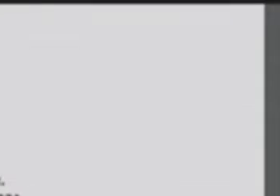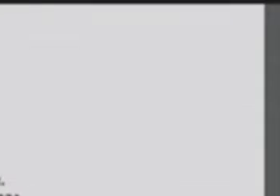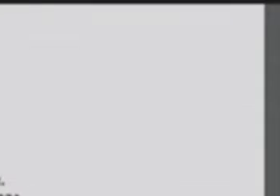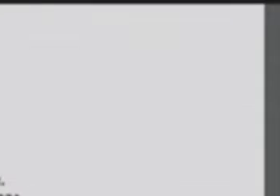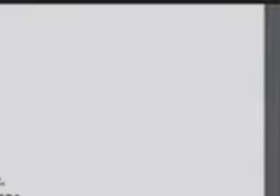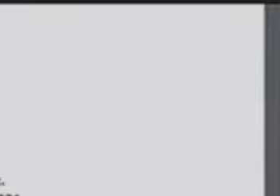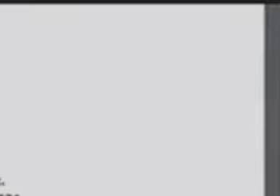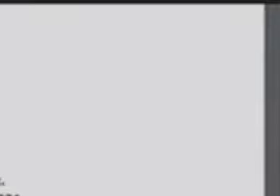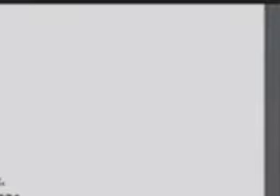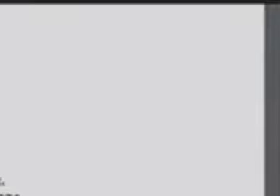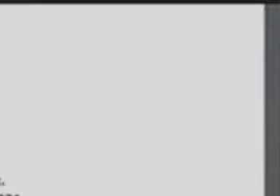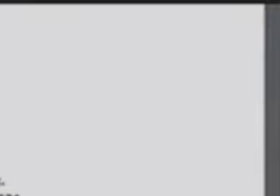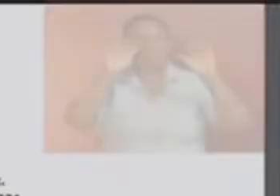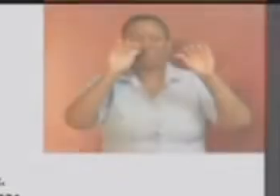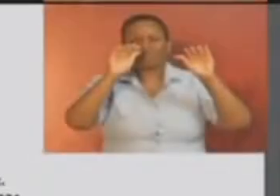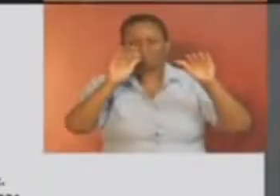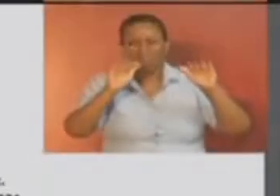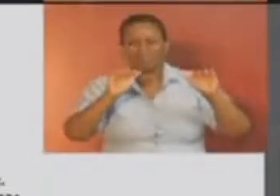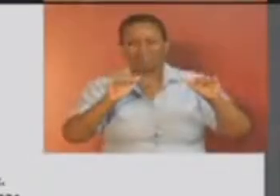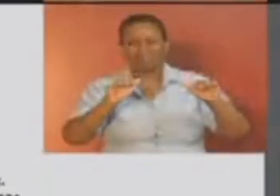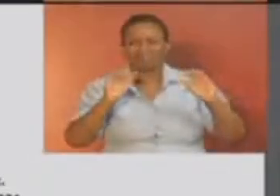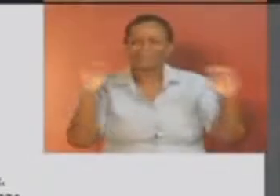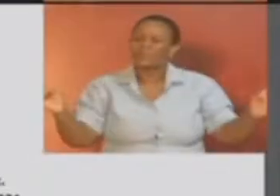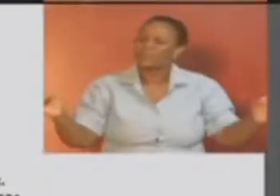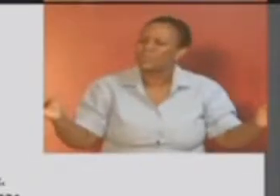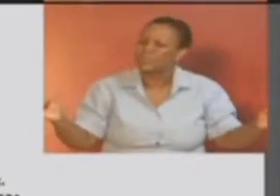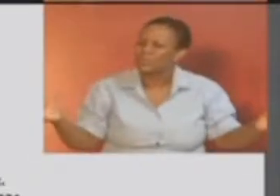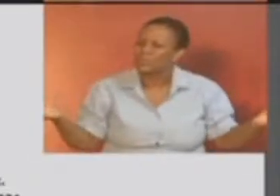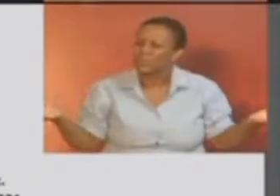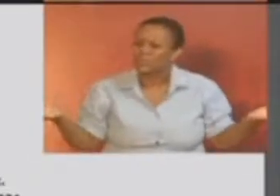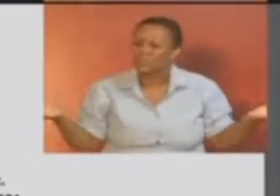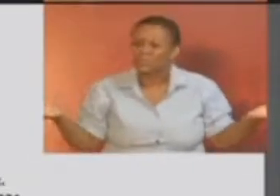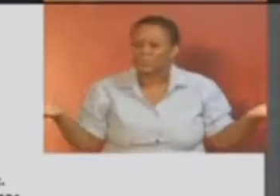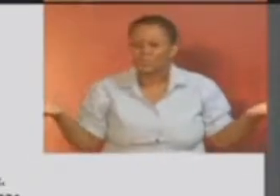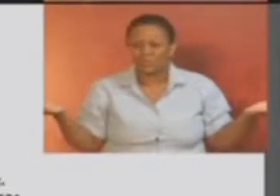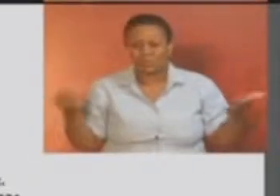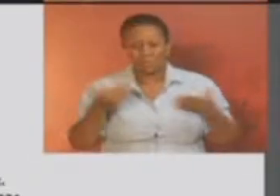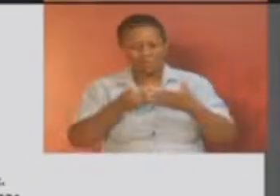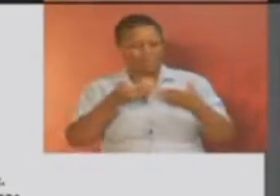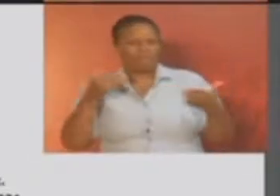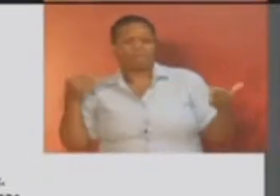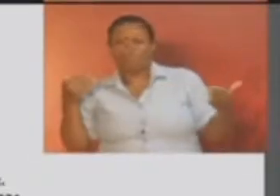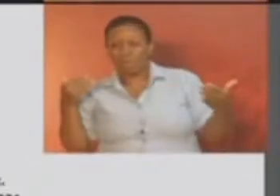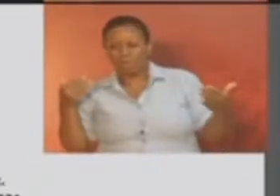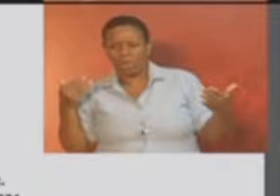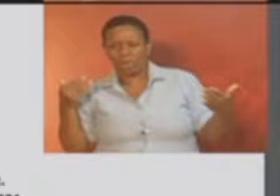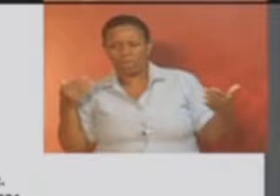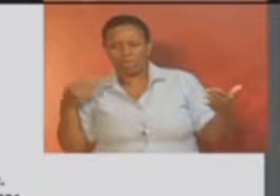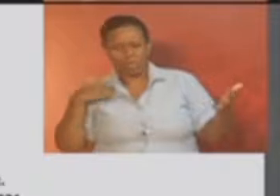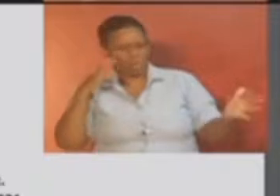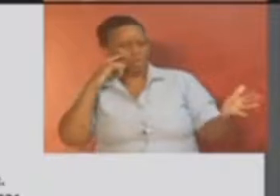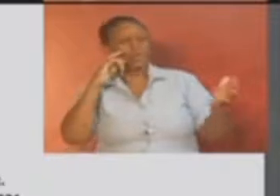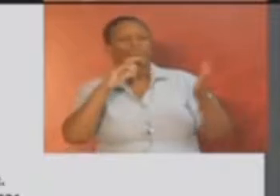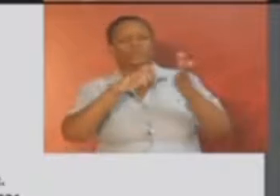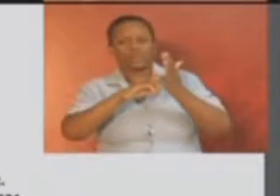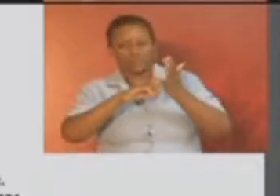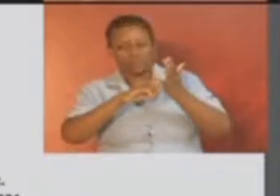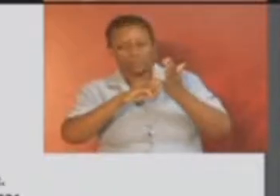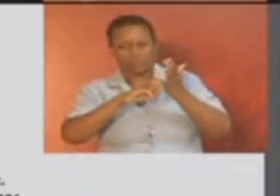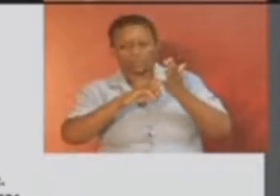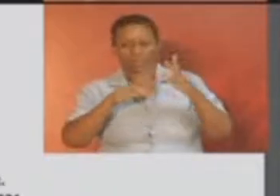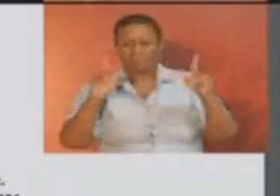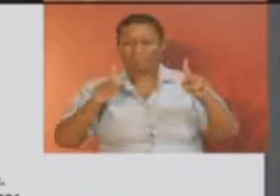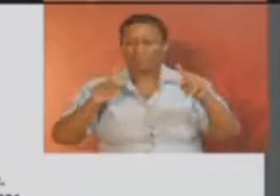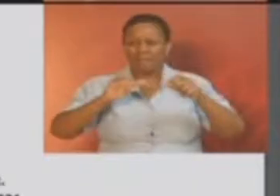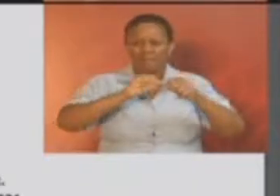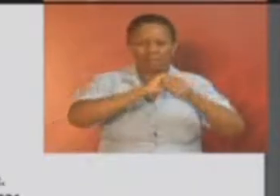Looking at the overall distribution, we've seen this before, we've seen it several times at this point. The overall population affected